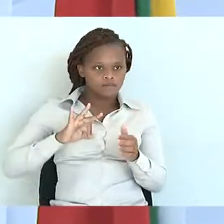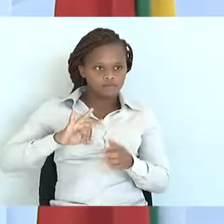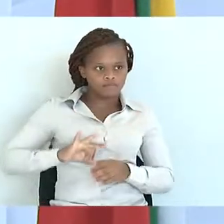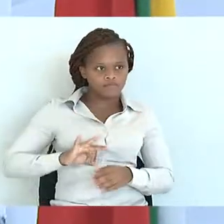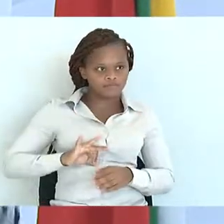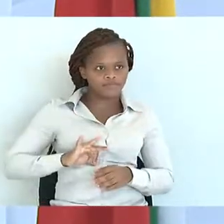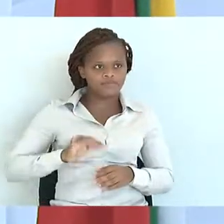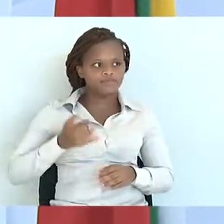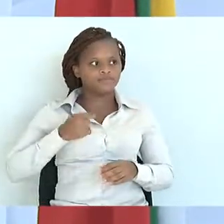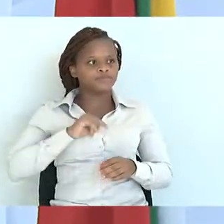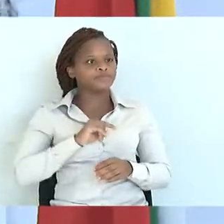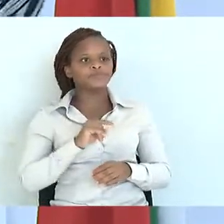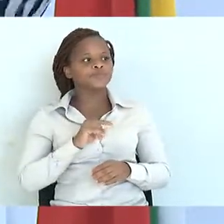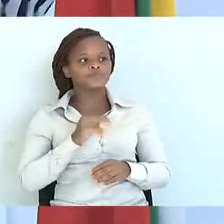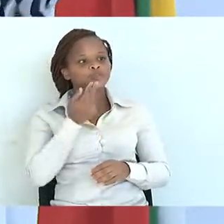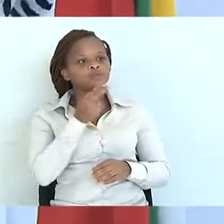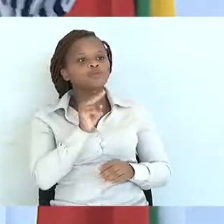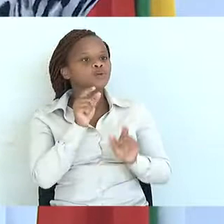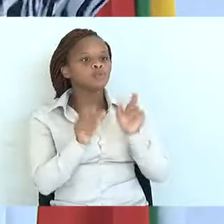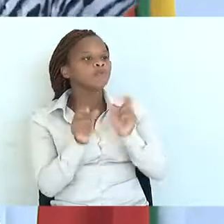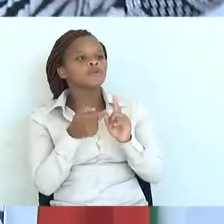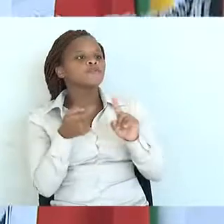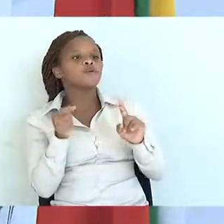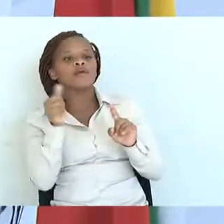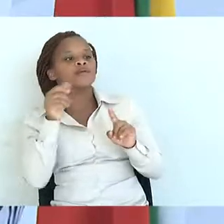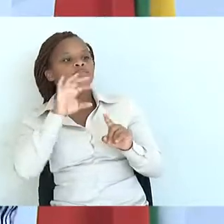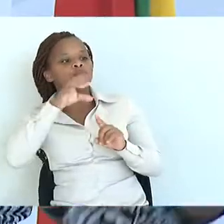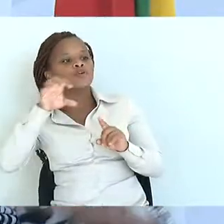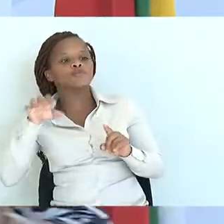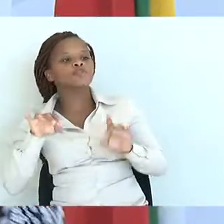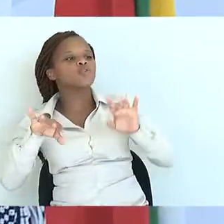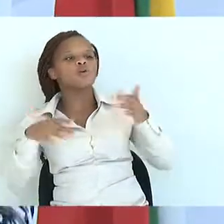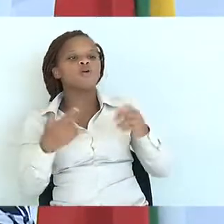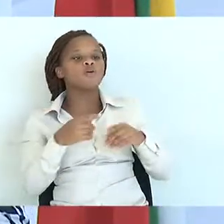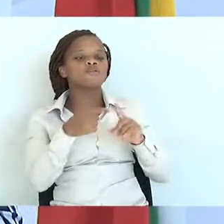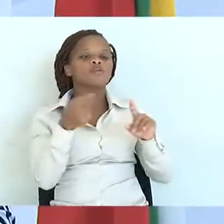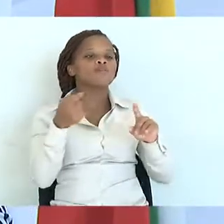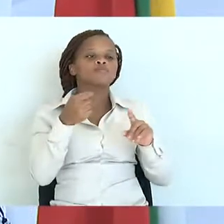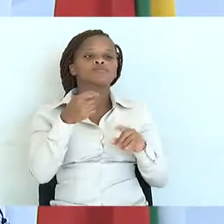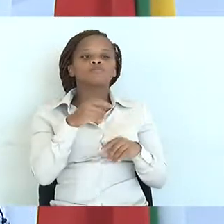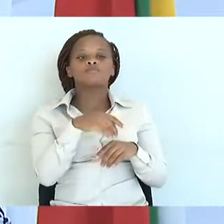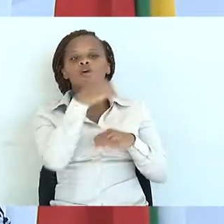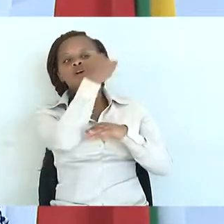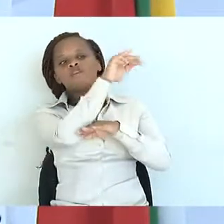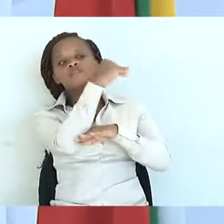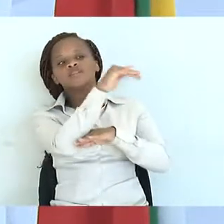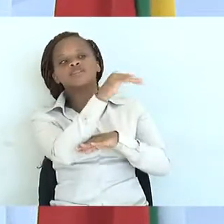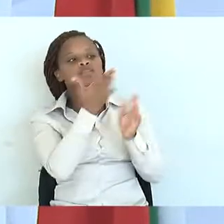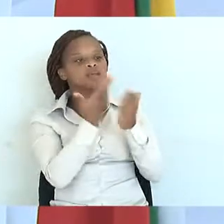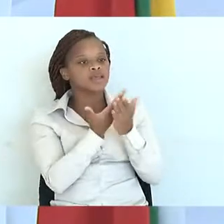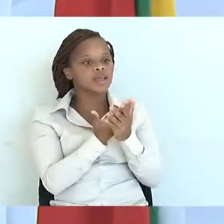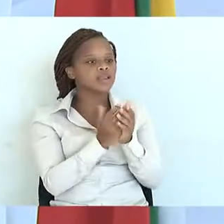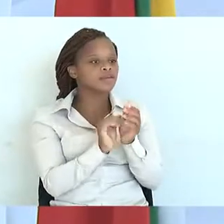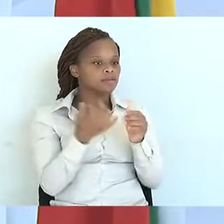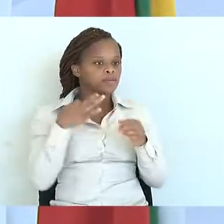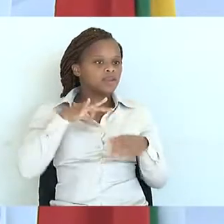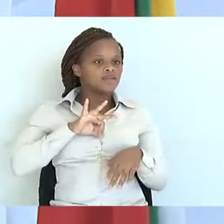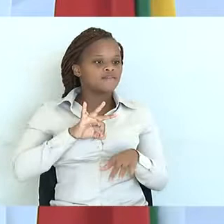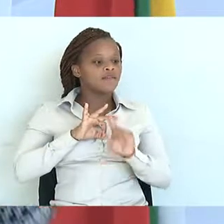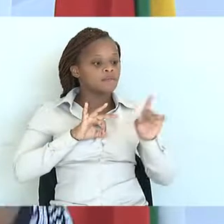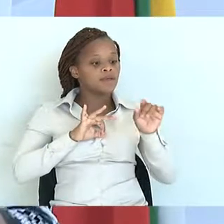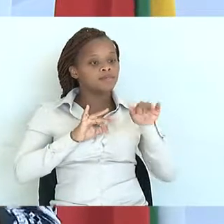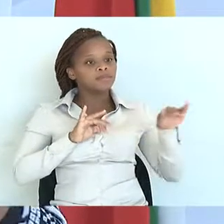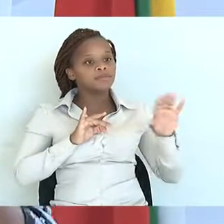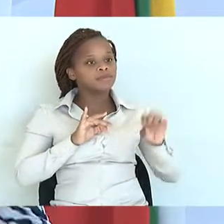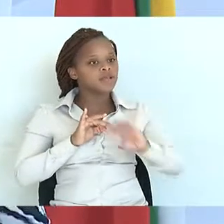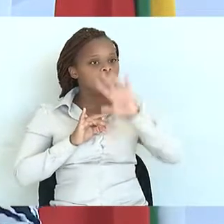ama provinces or abantu abaphuma ngaphandle phesheya kube yibo aba benefitayo nje nina ninga benefitanga ngithi.